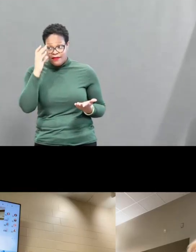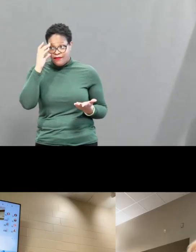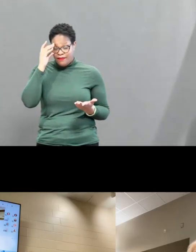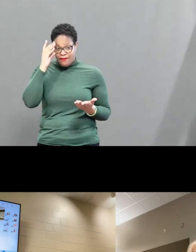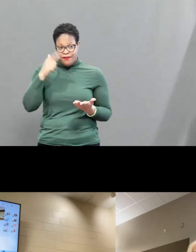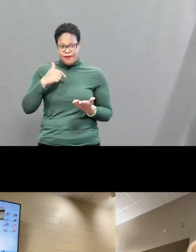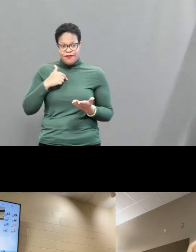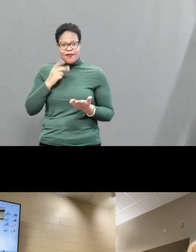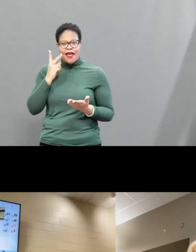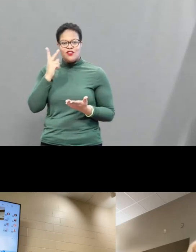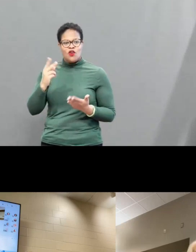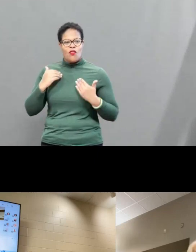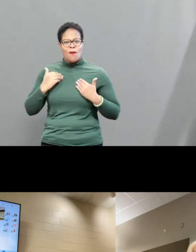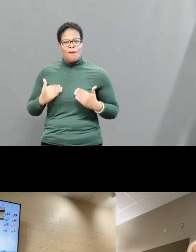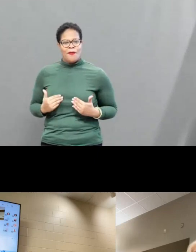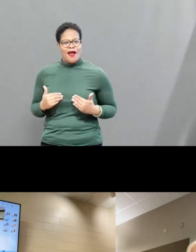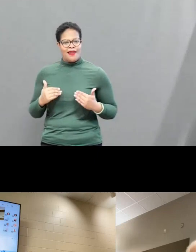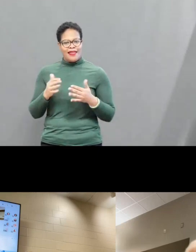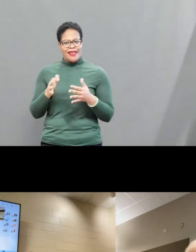And I saw the body language